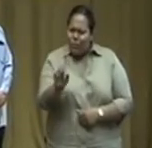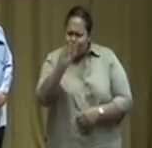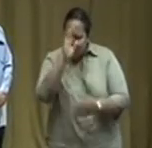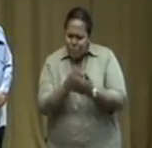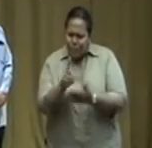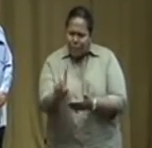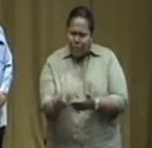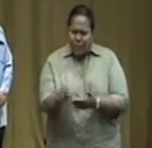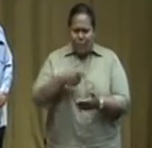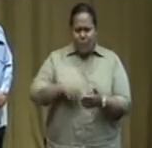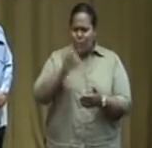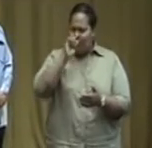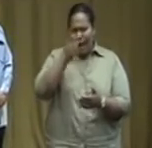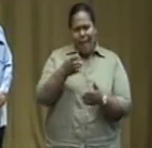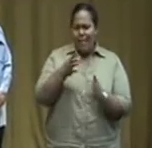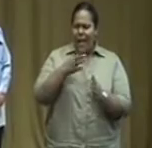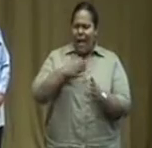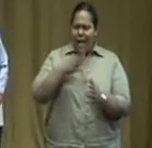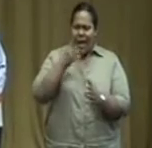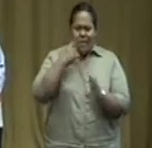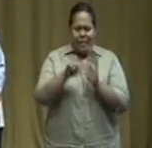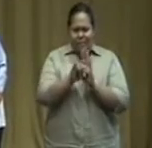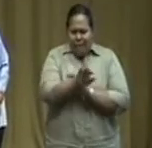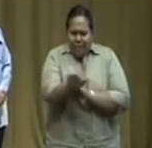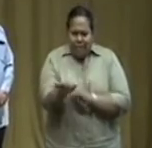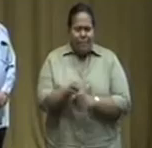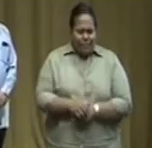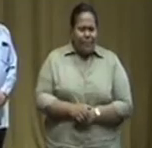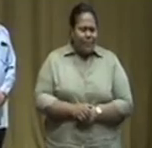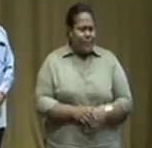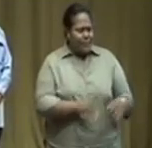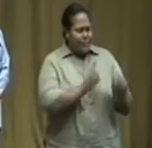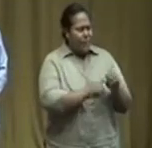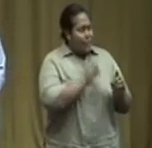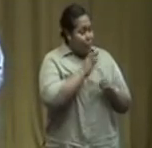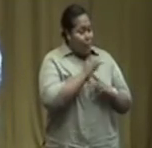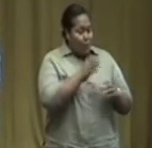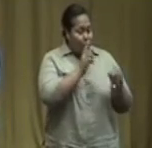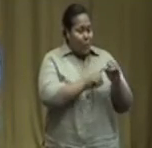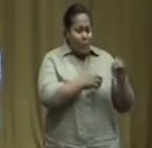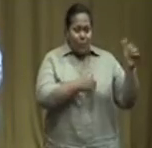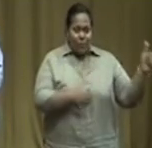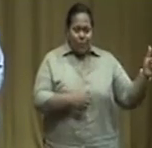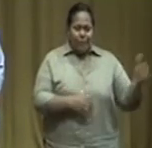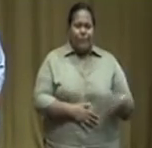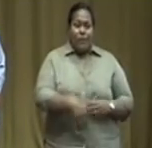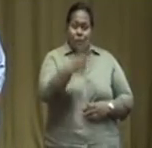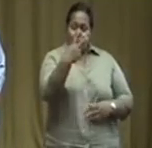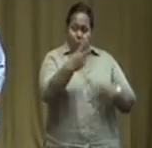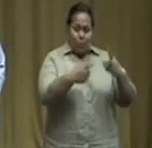identify them. It's a very important question. So there are two levels to